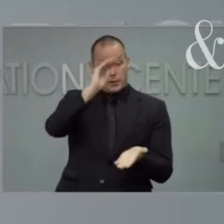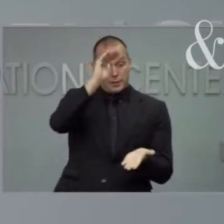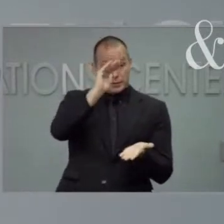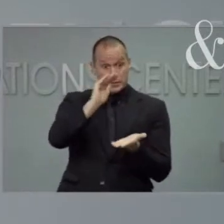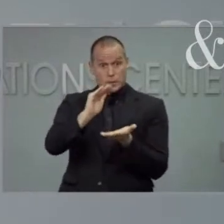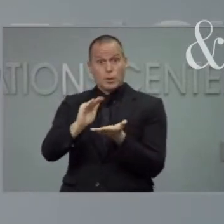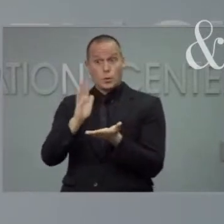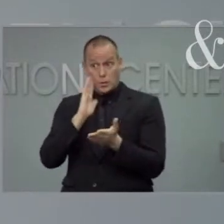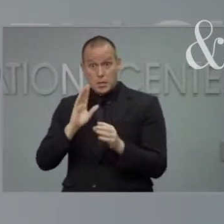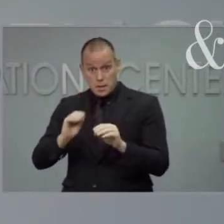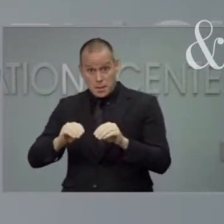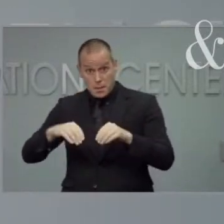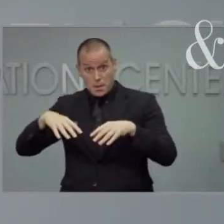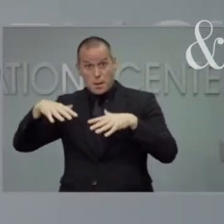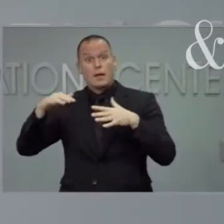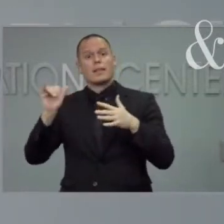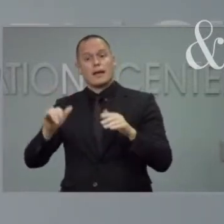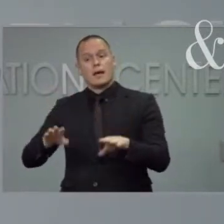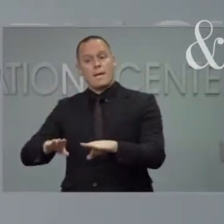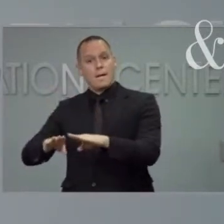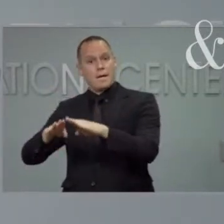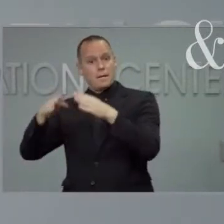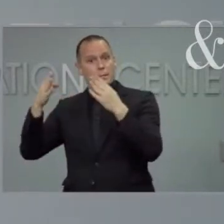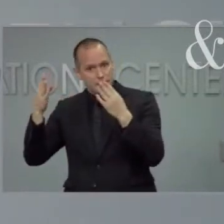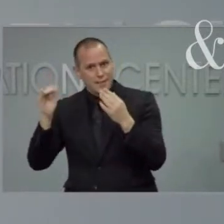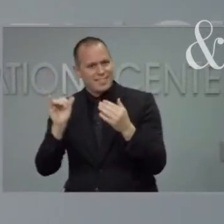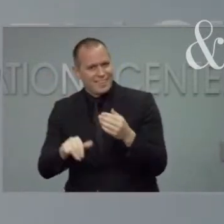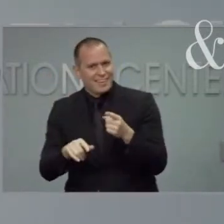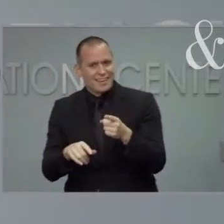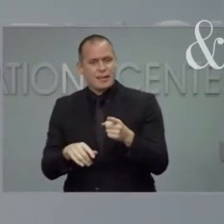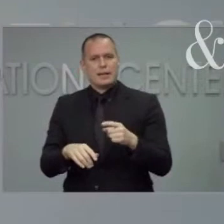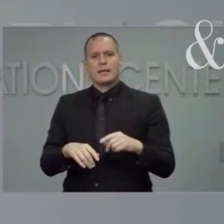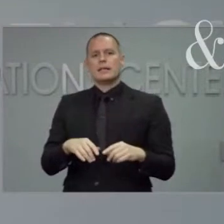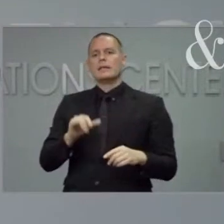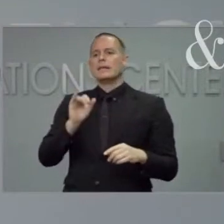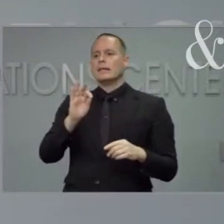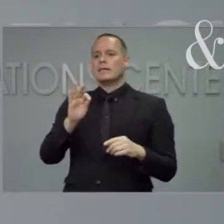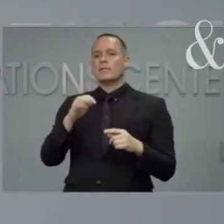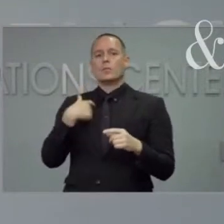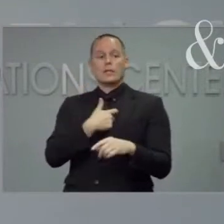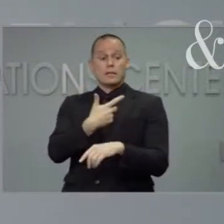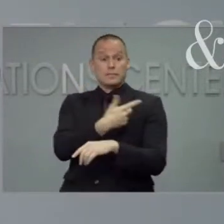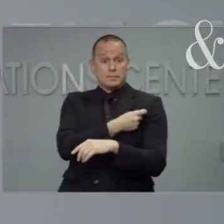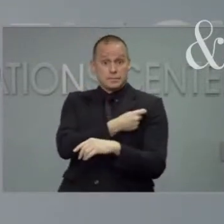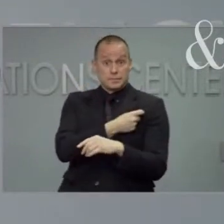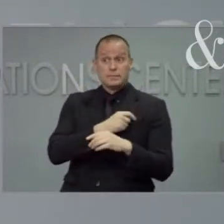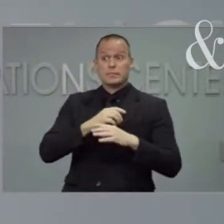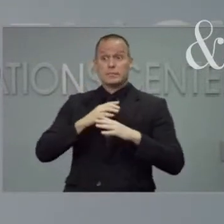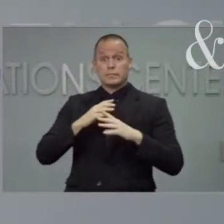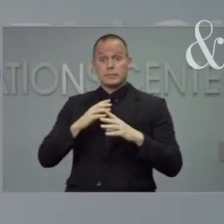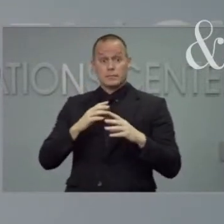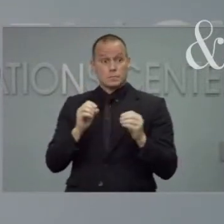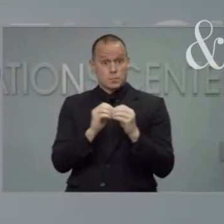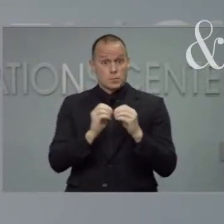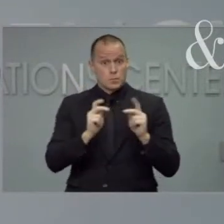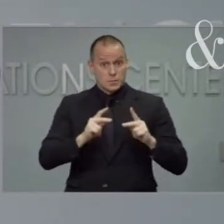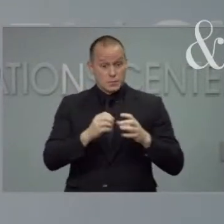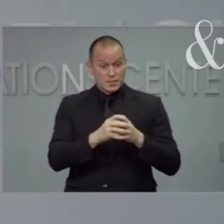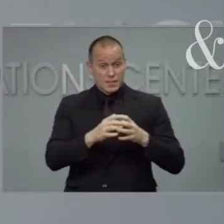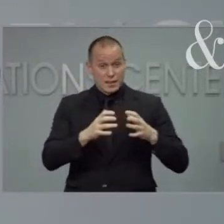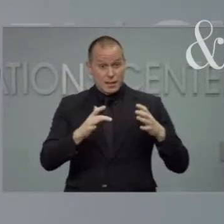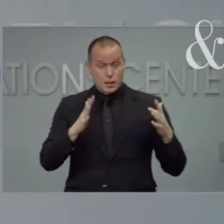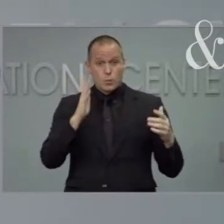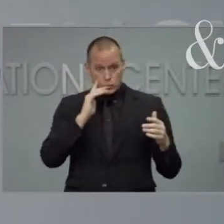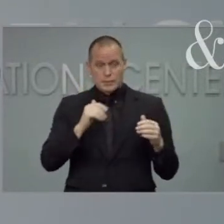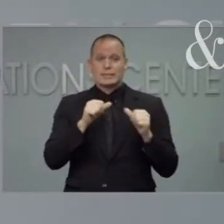go. And if things continue to be stable, if we continue to get vaccines to folks quickly, as we very much intend to do, then we